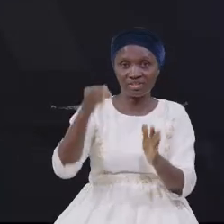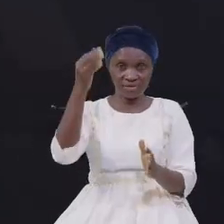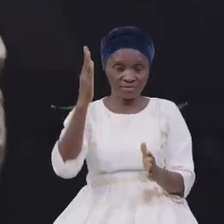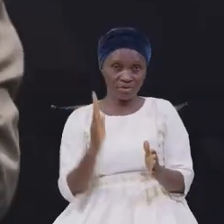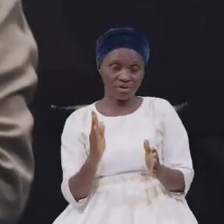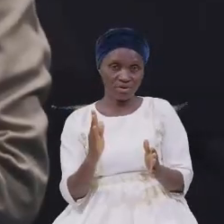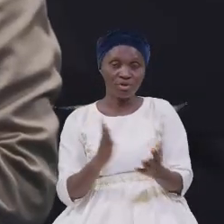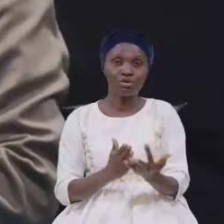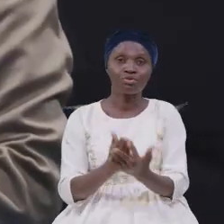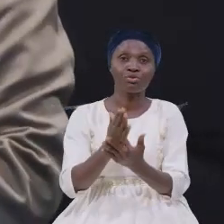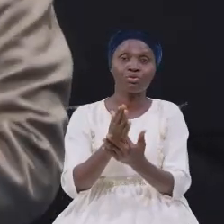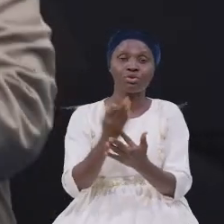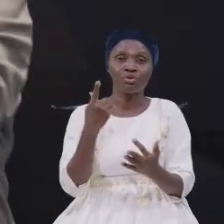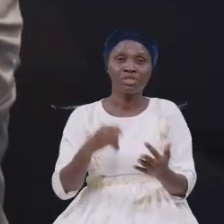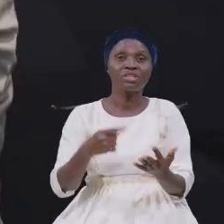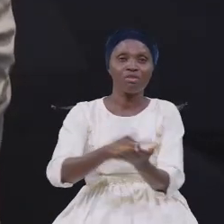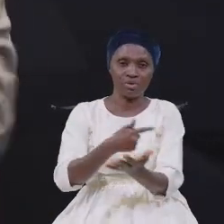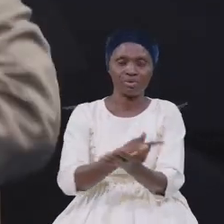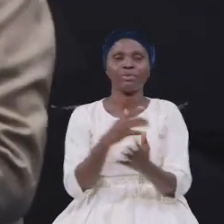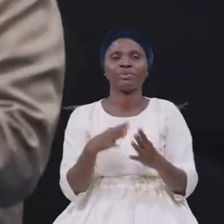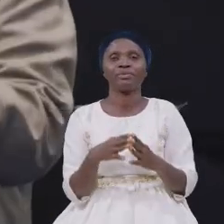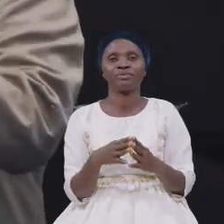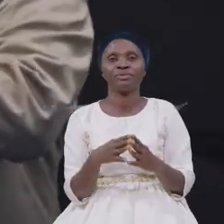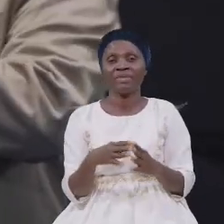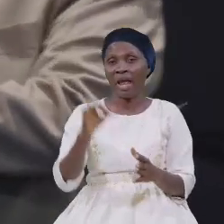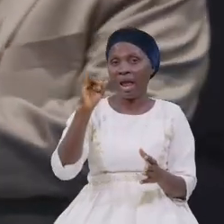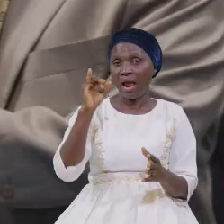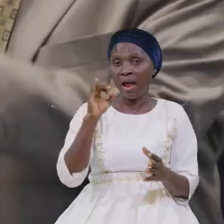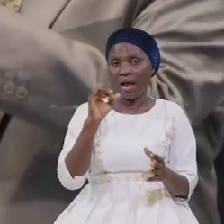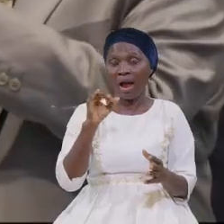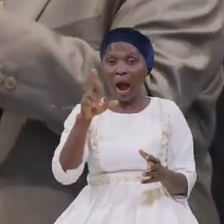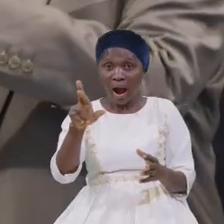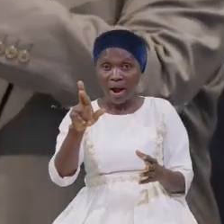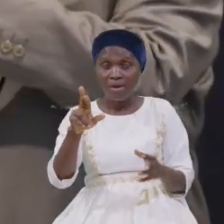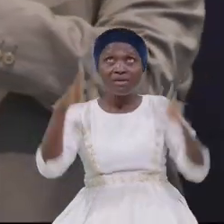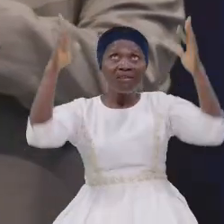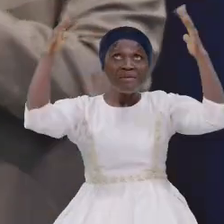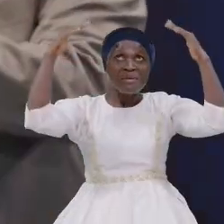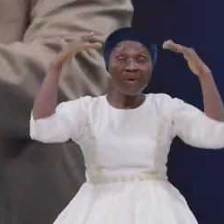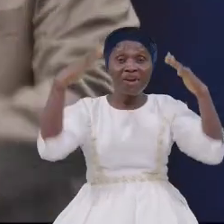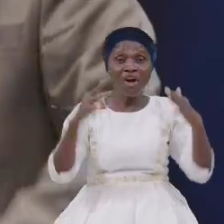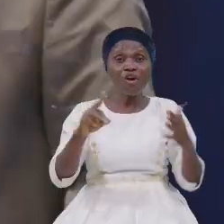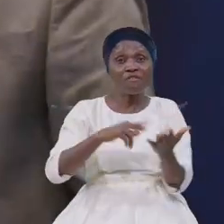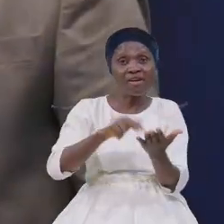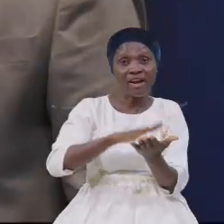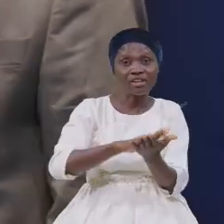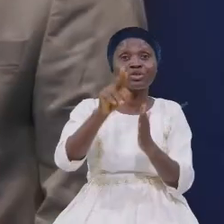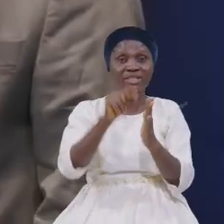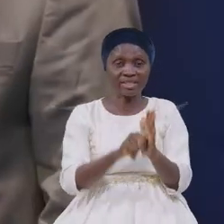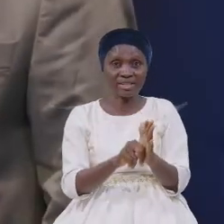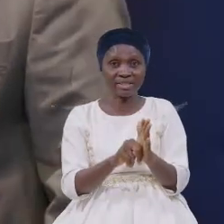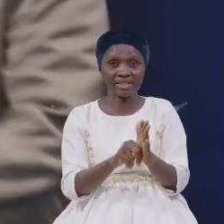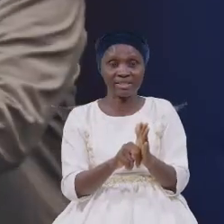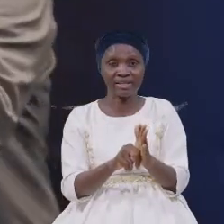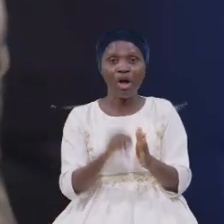the gospel. R is the reign of righteousness on the